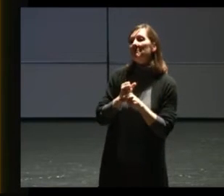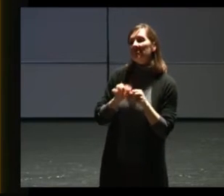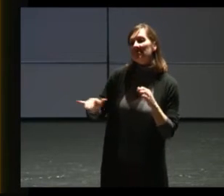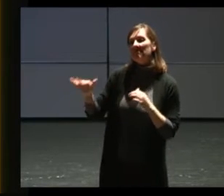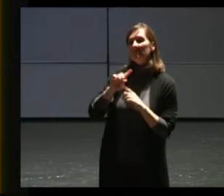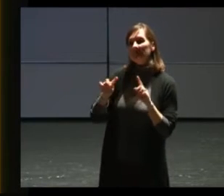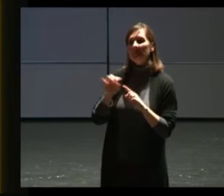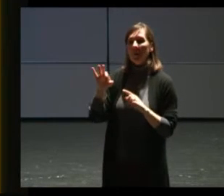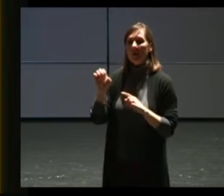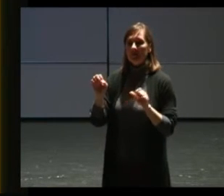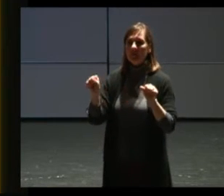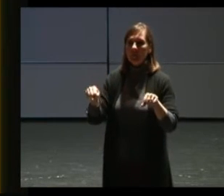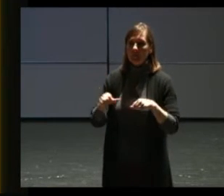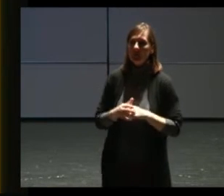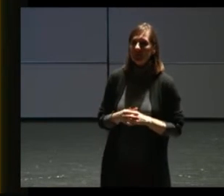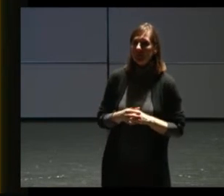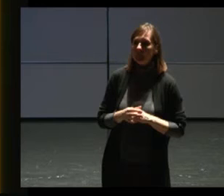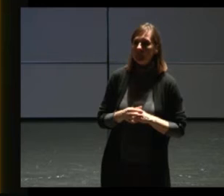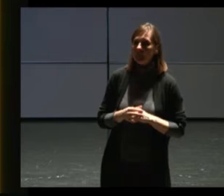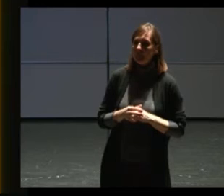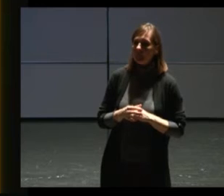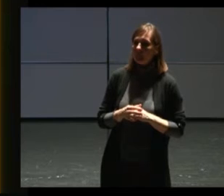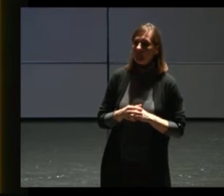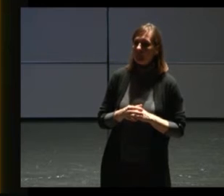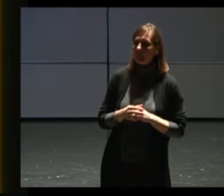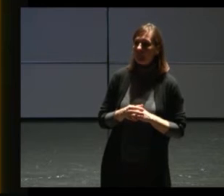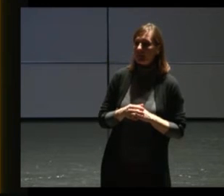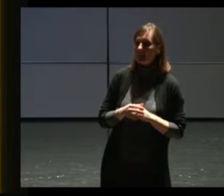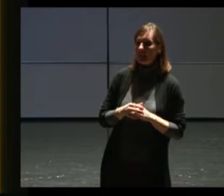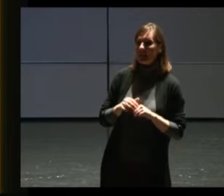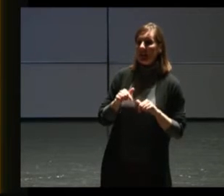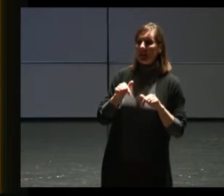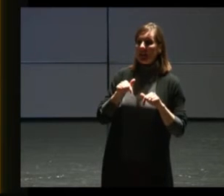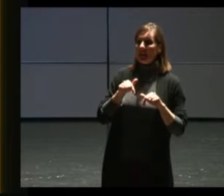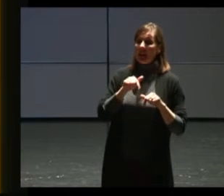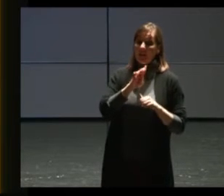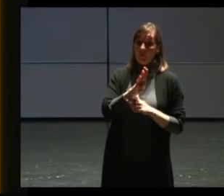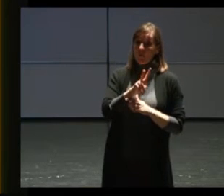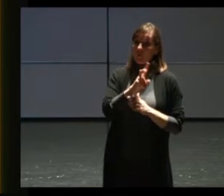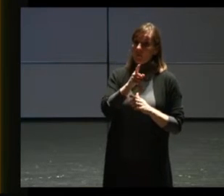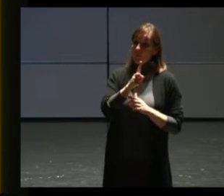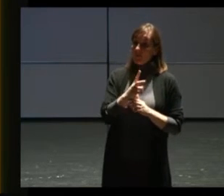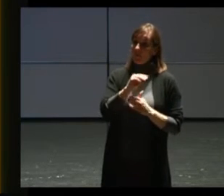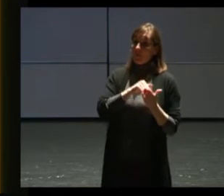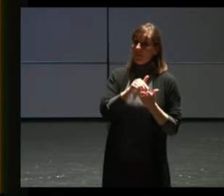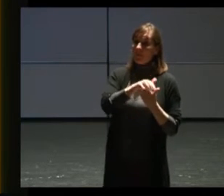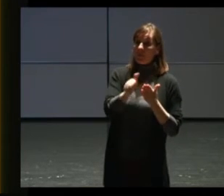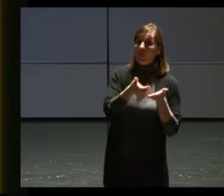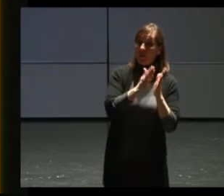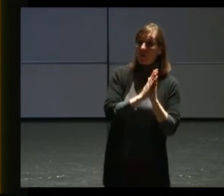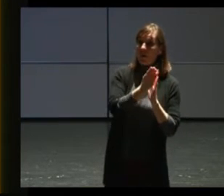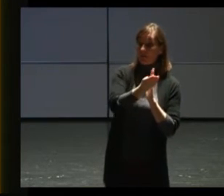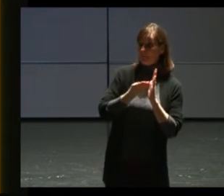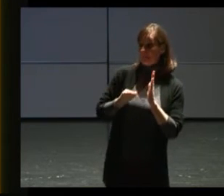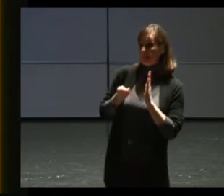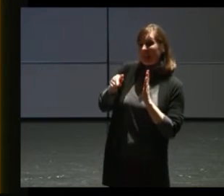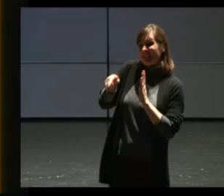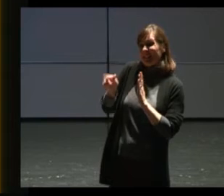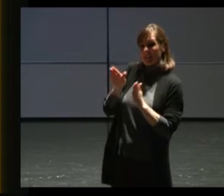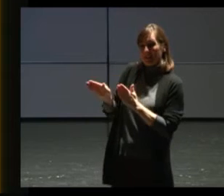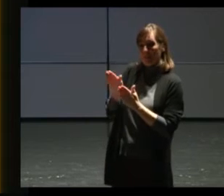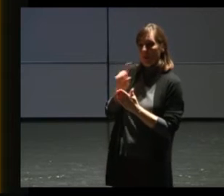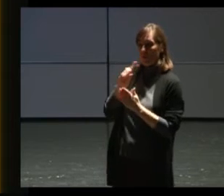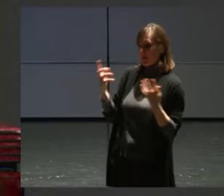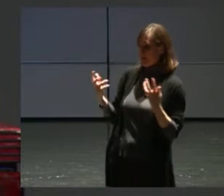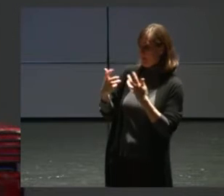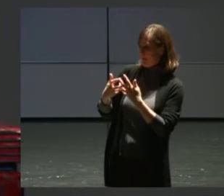This essentially is a platform for that $42.5 million request. And there's a number of elements in that that we're making sure